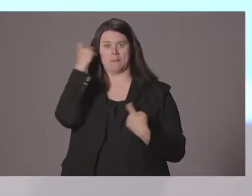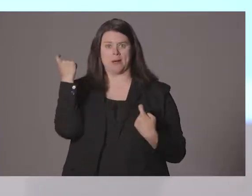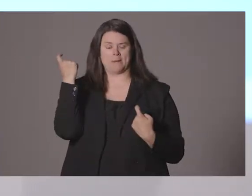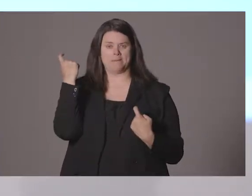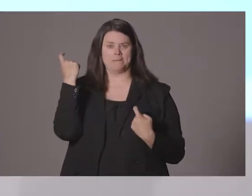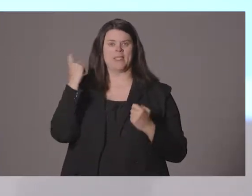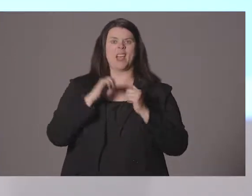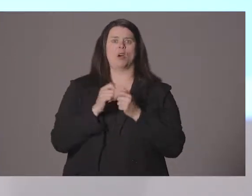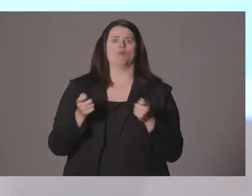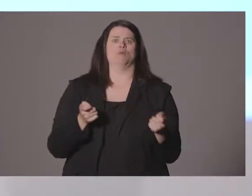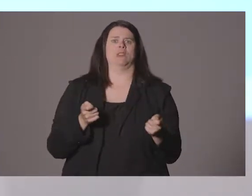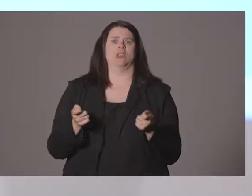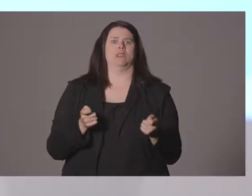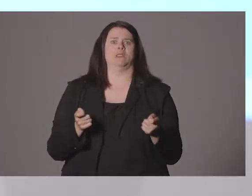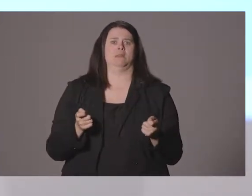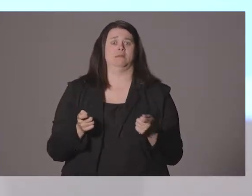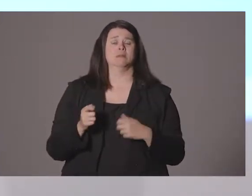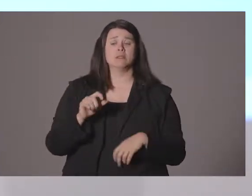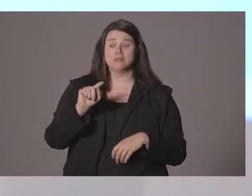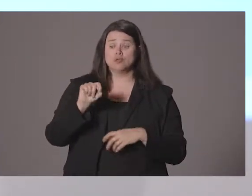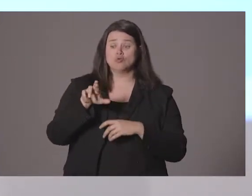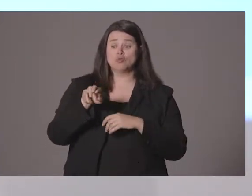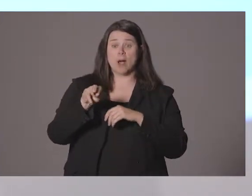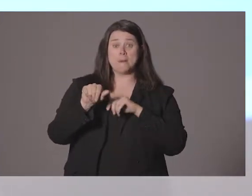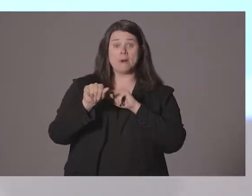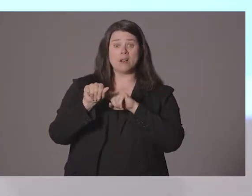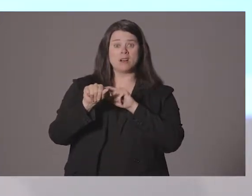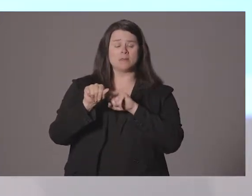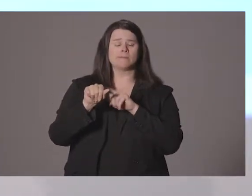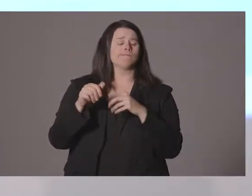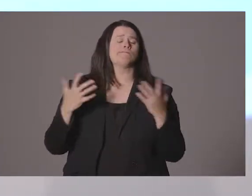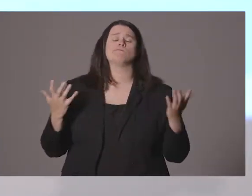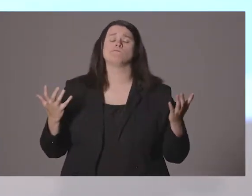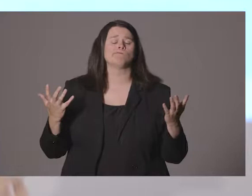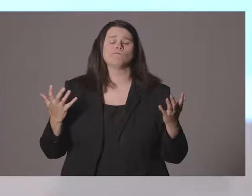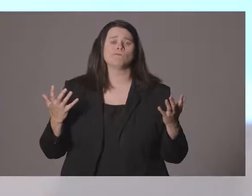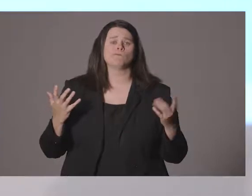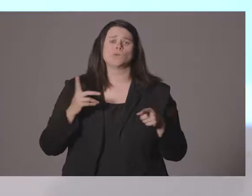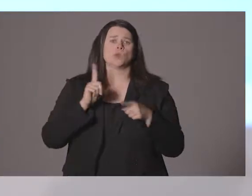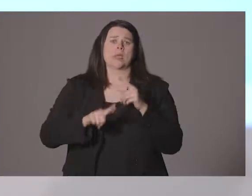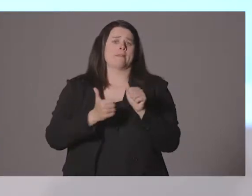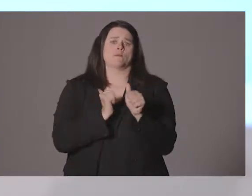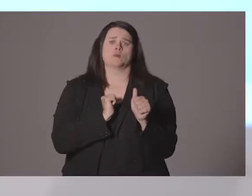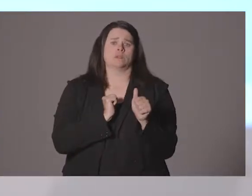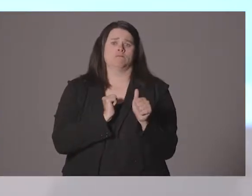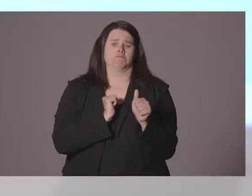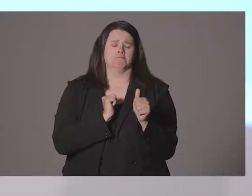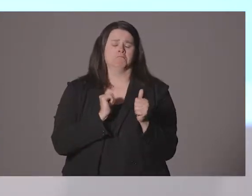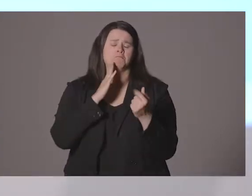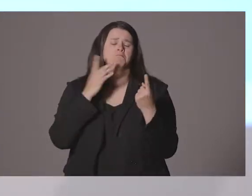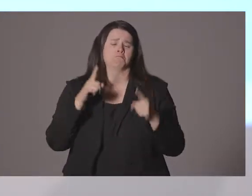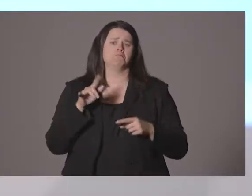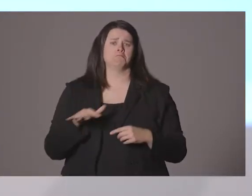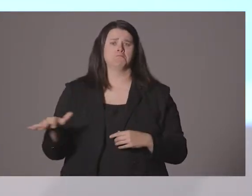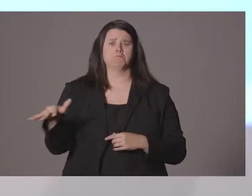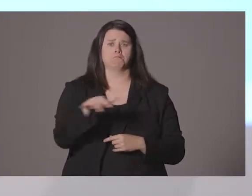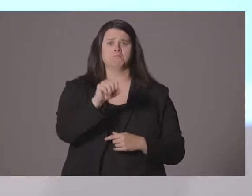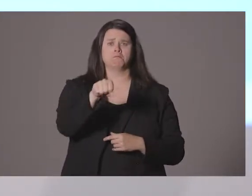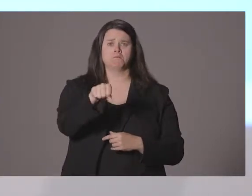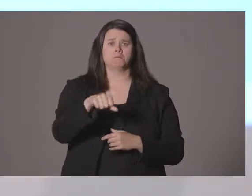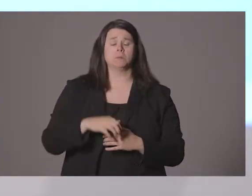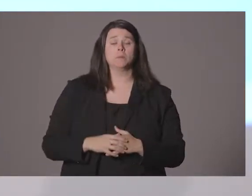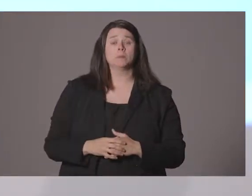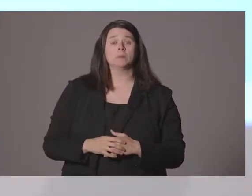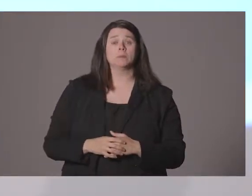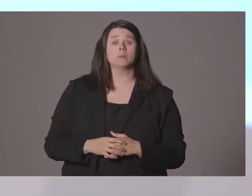and we'll work through that in a little bit, but the way that we as a community learn how to recover from trauma and